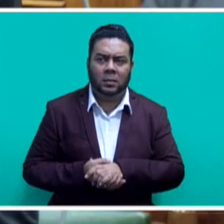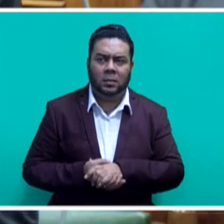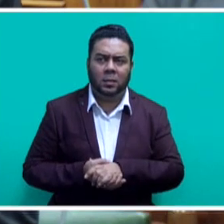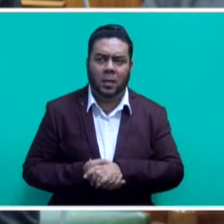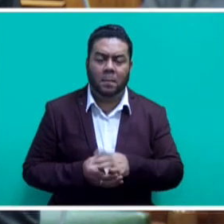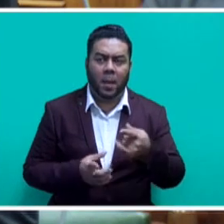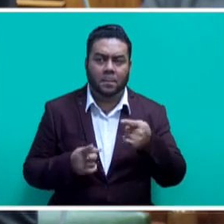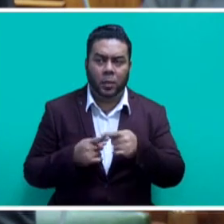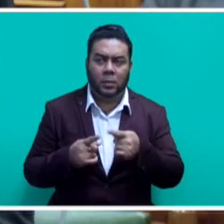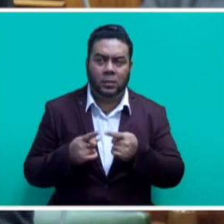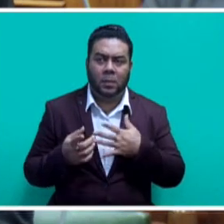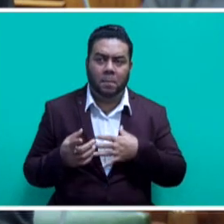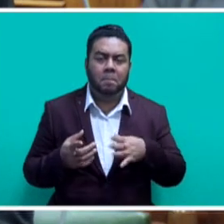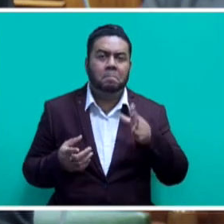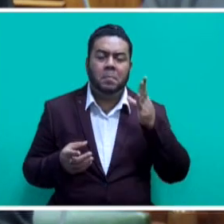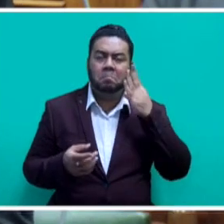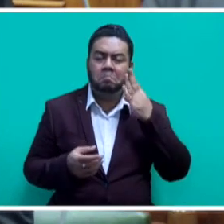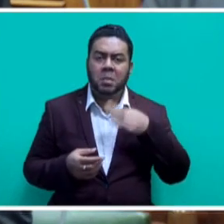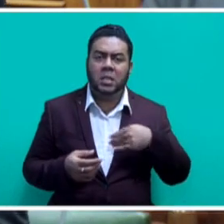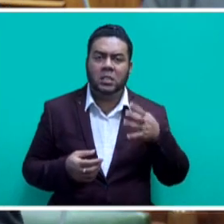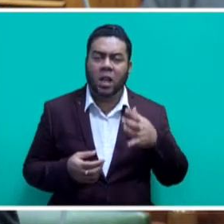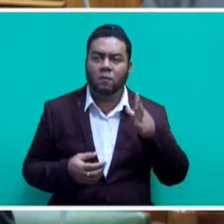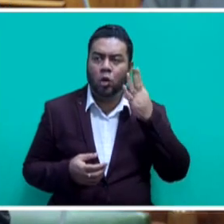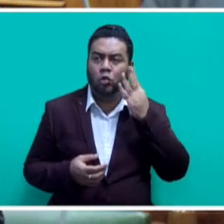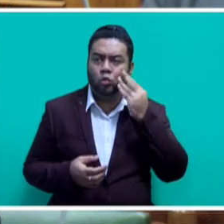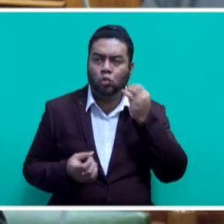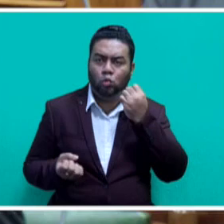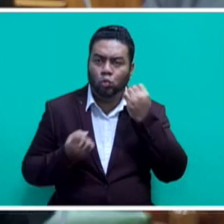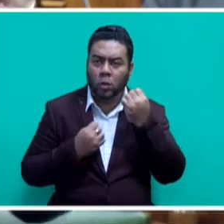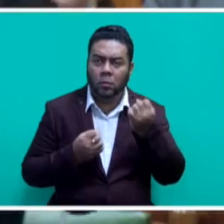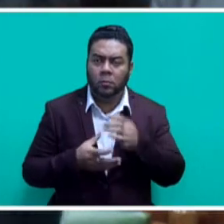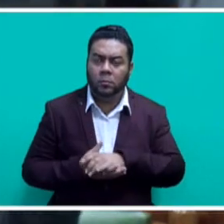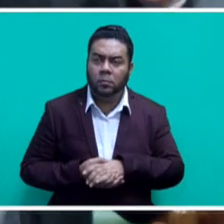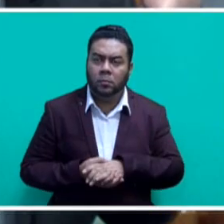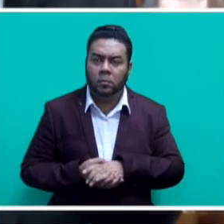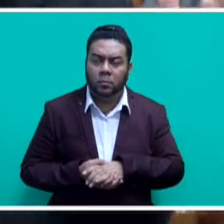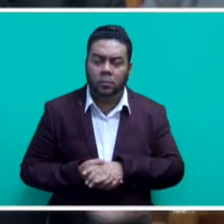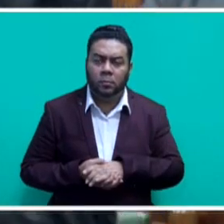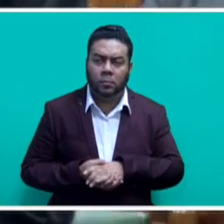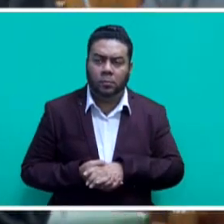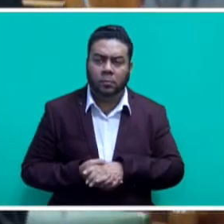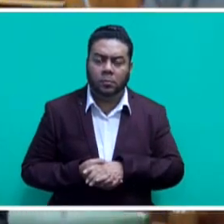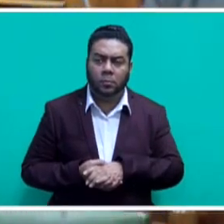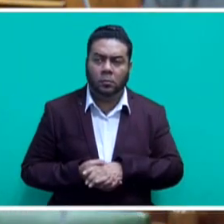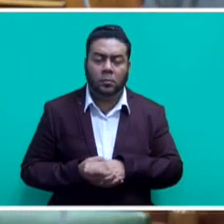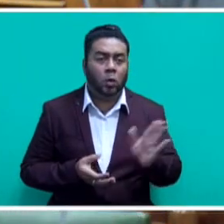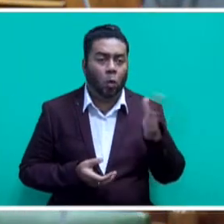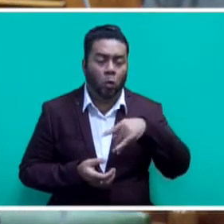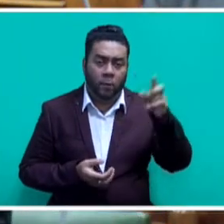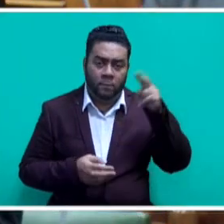by appointing me as the Minister of Sugar. In fact, the whole of Fiji